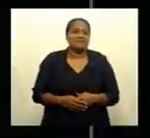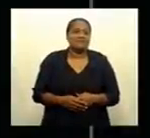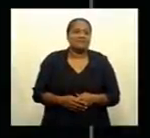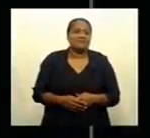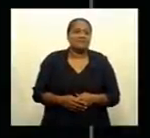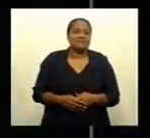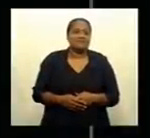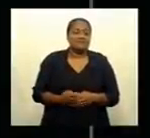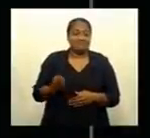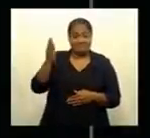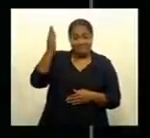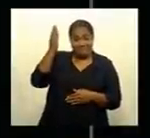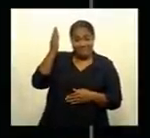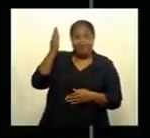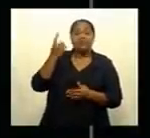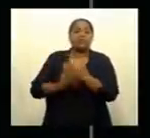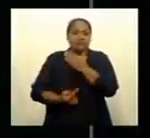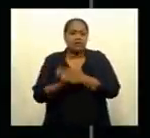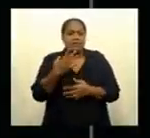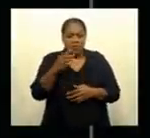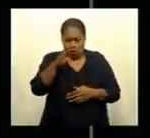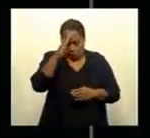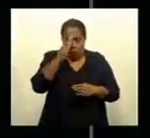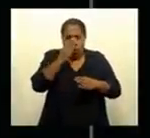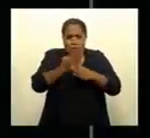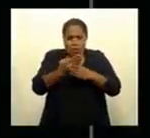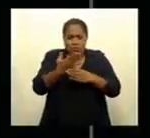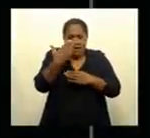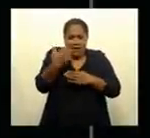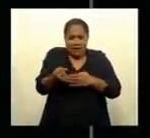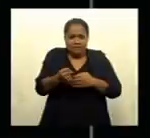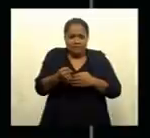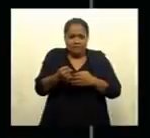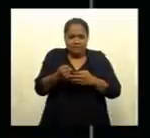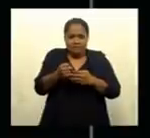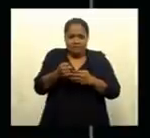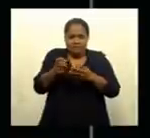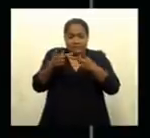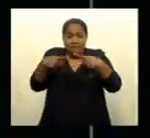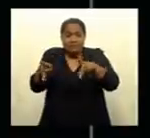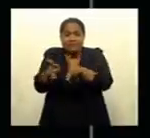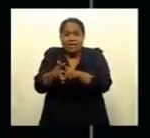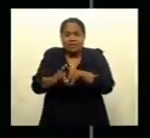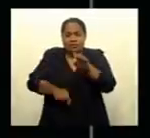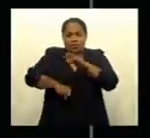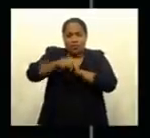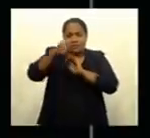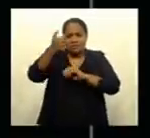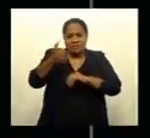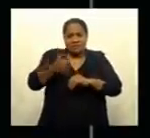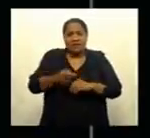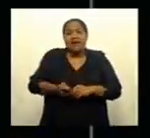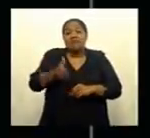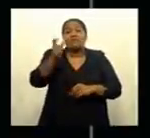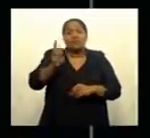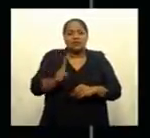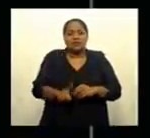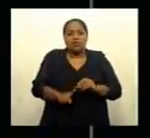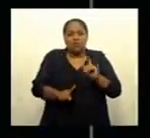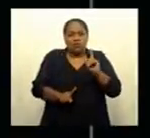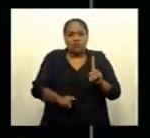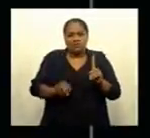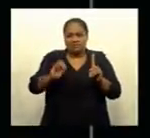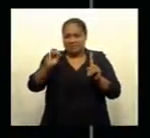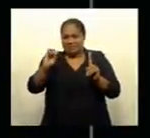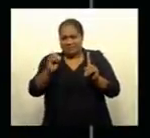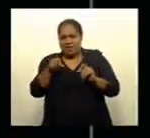Republic held on to its hope of securing a spot in the top 16 after securing a 1-1 draw against Croatia. The Czechs kept